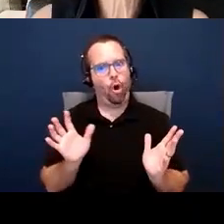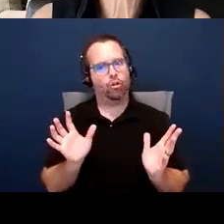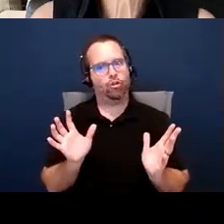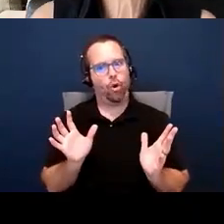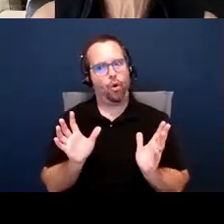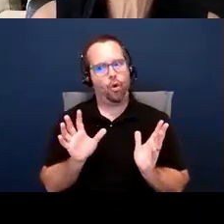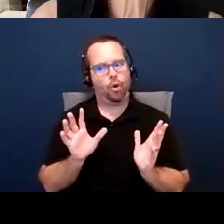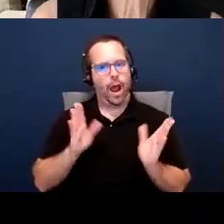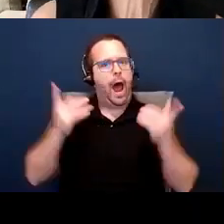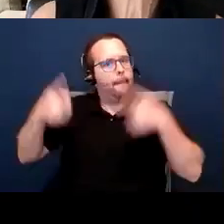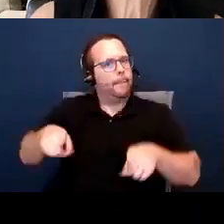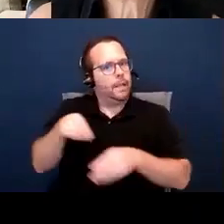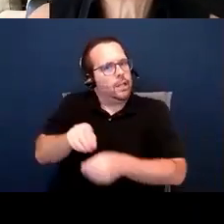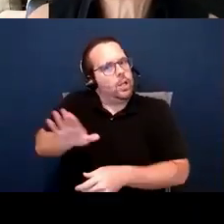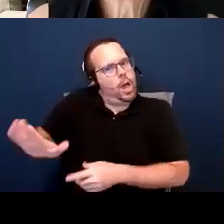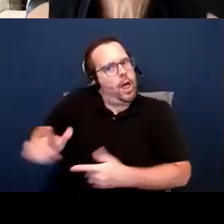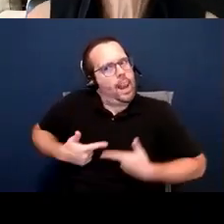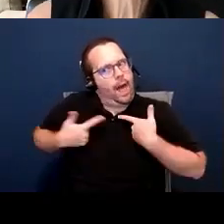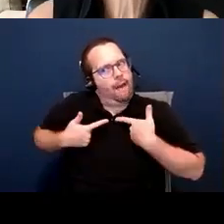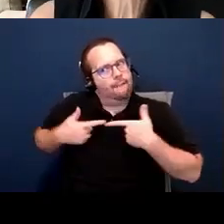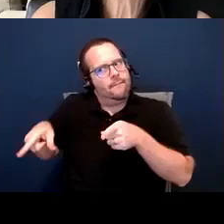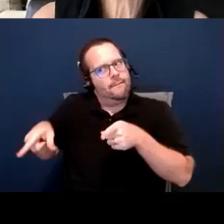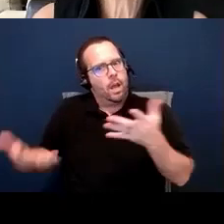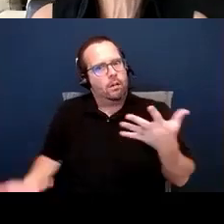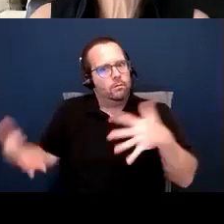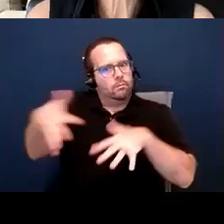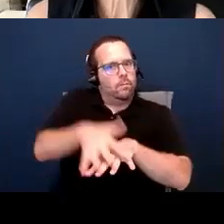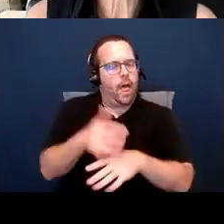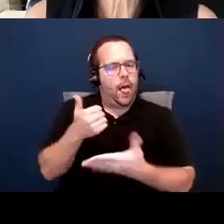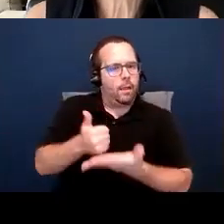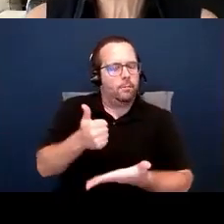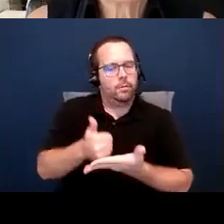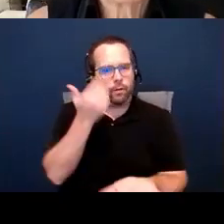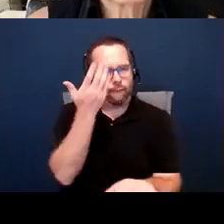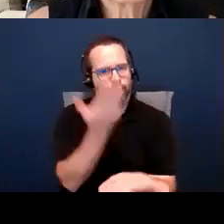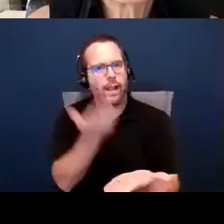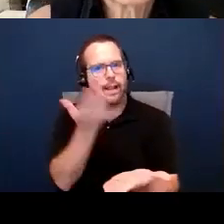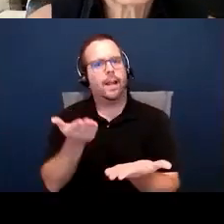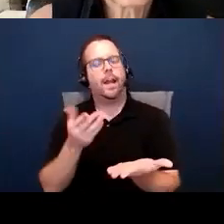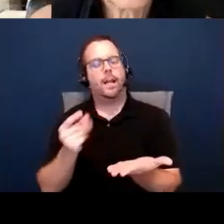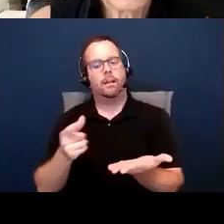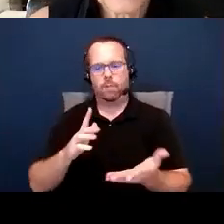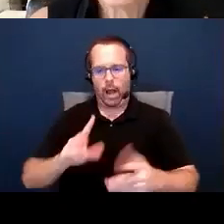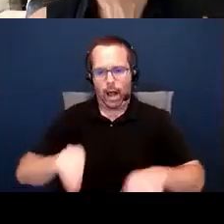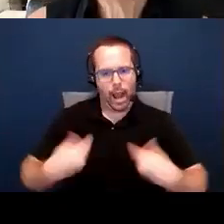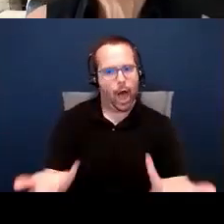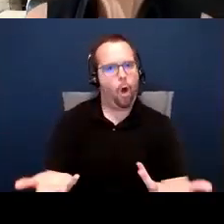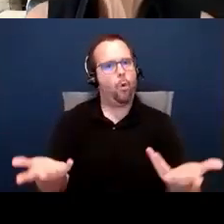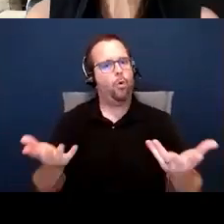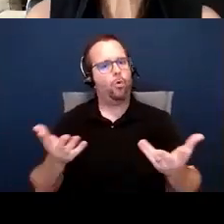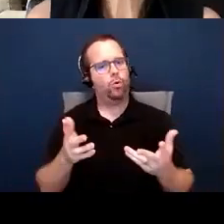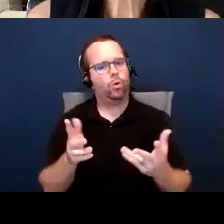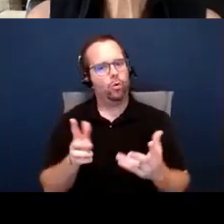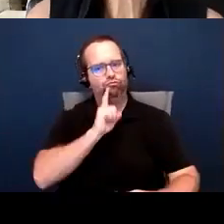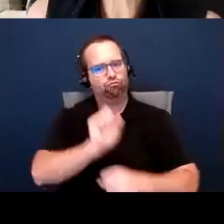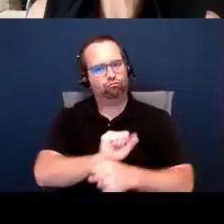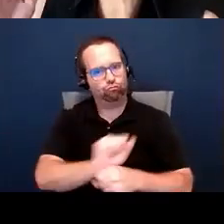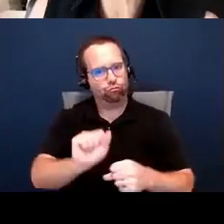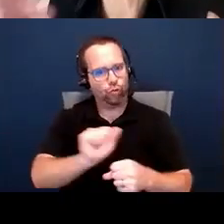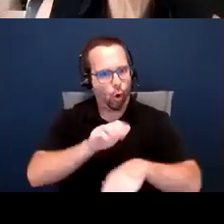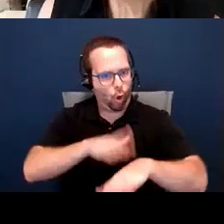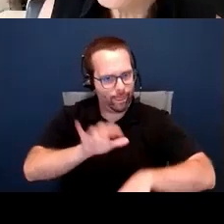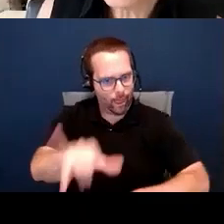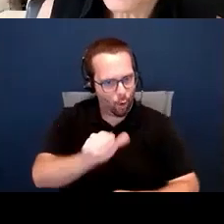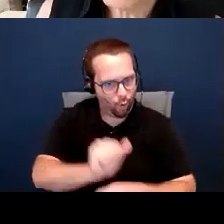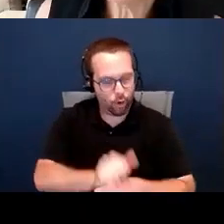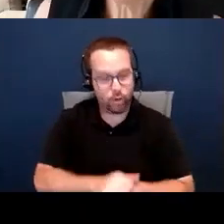life that helps to validate and bring reliability to the work that's going on. But essentially, this is